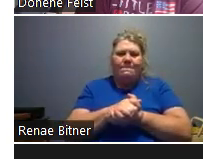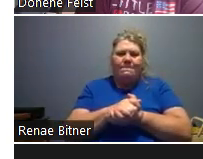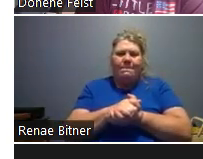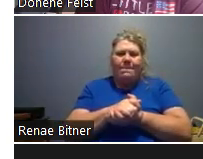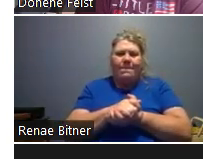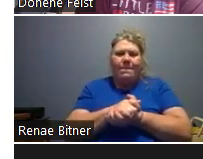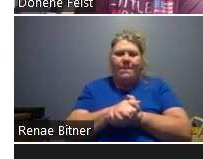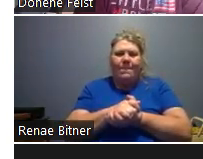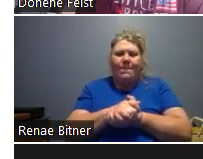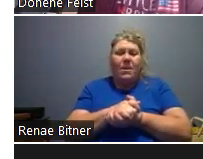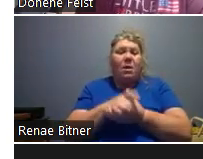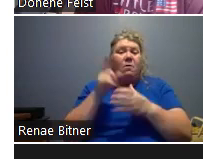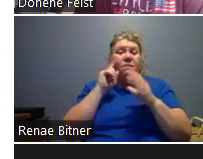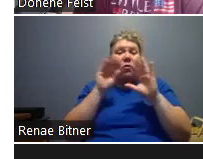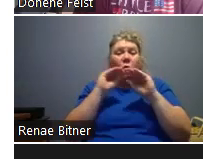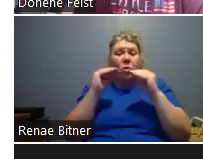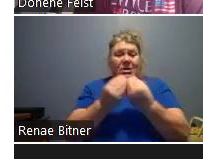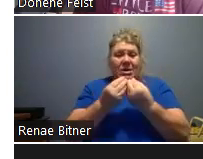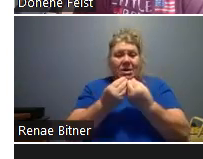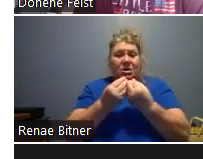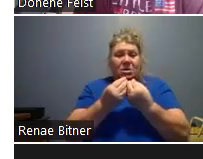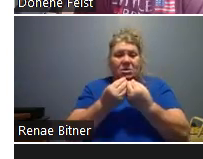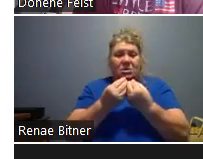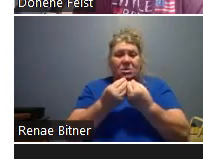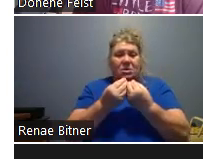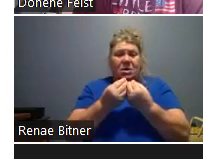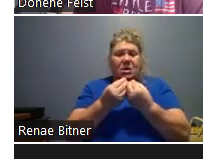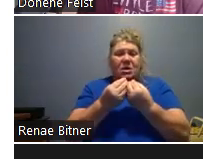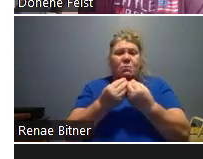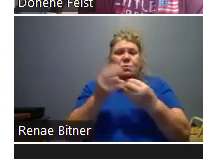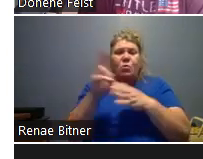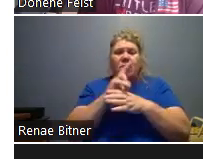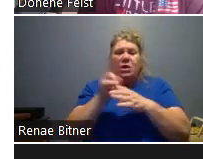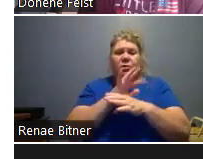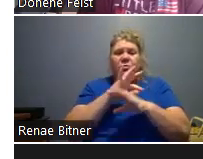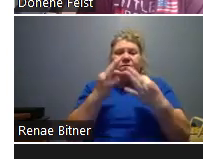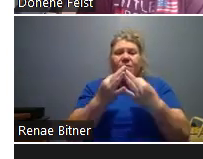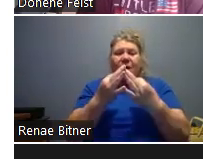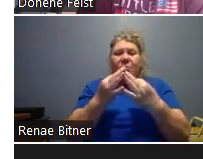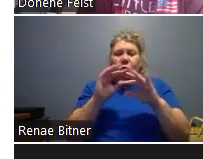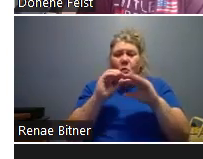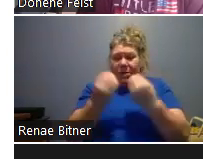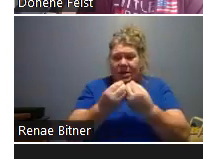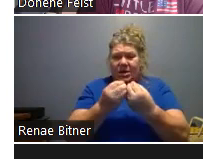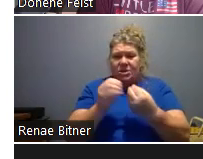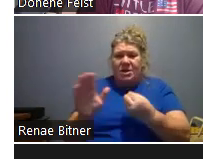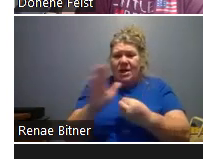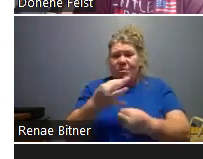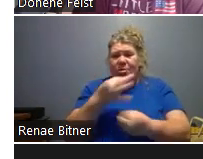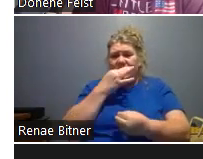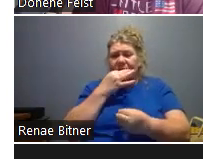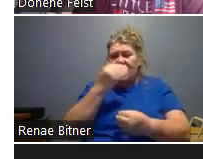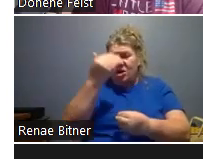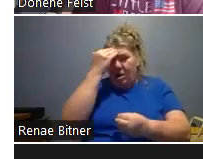So for organizations, it's really utilization of family-run organization and their expertise to